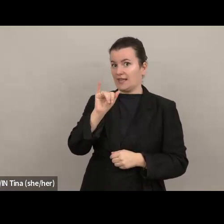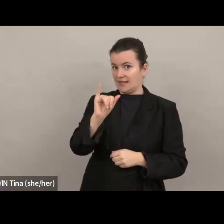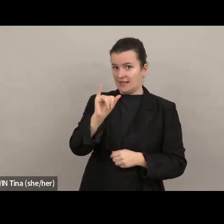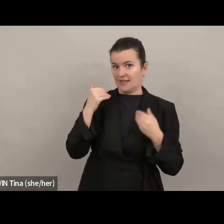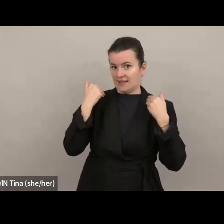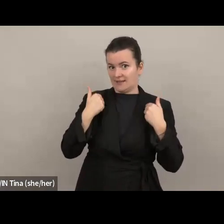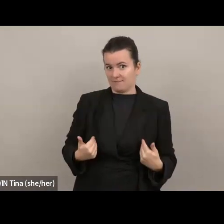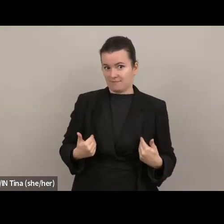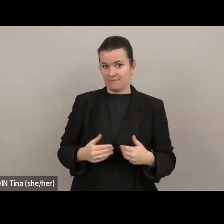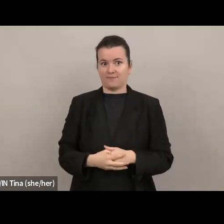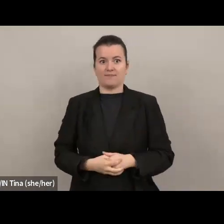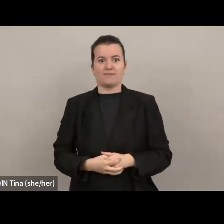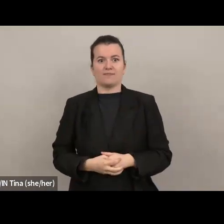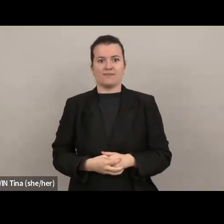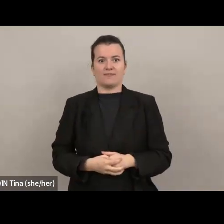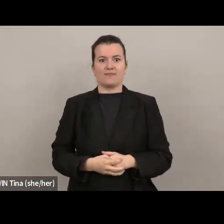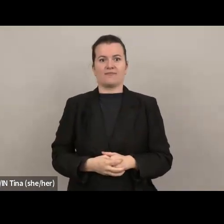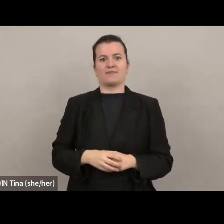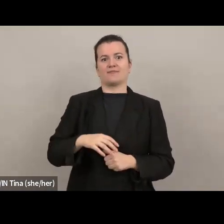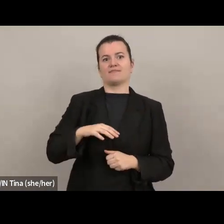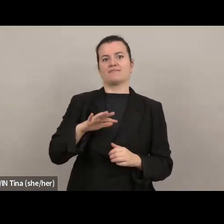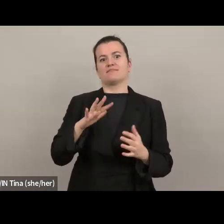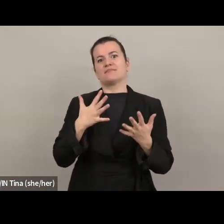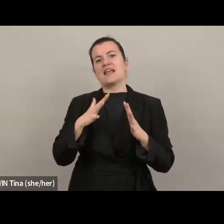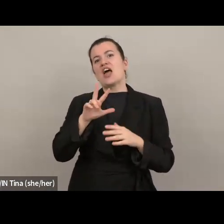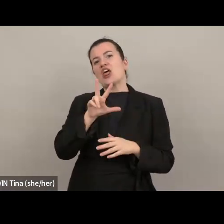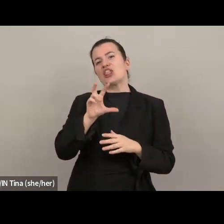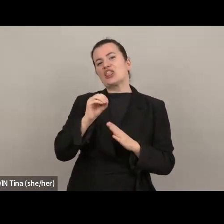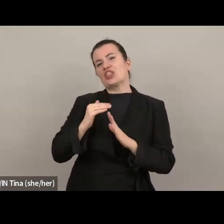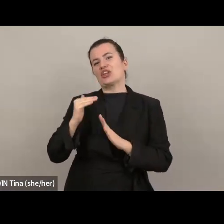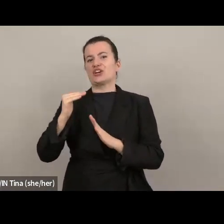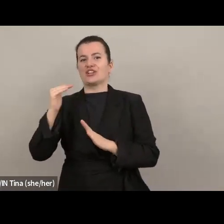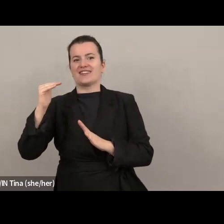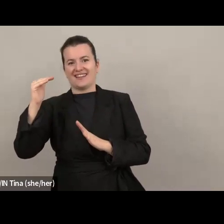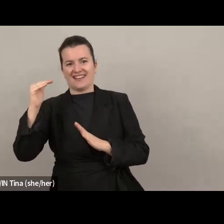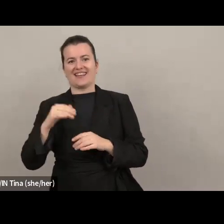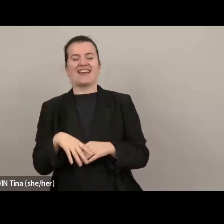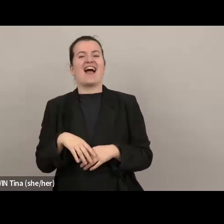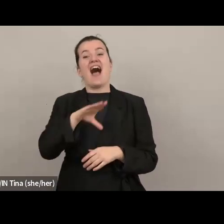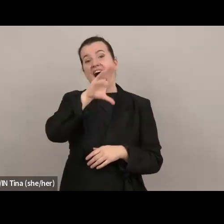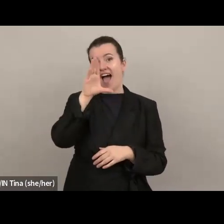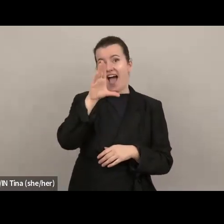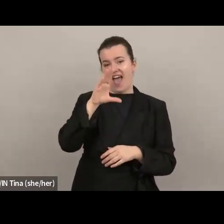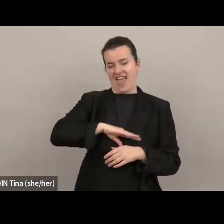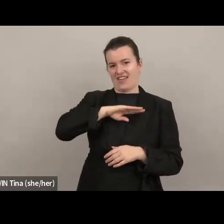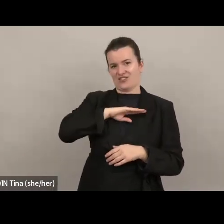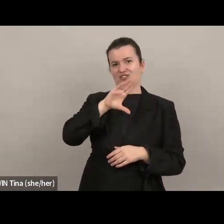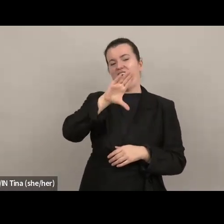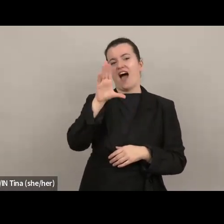am a late 30s African brown woman with messy